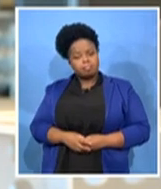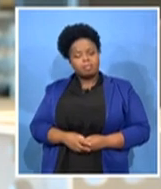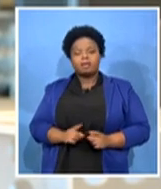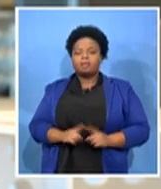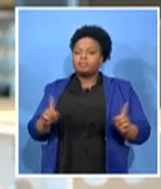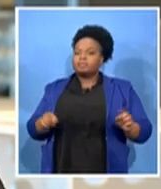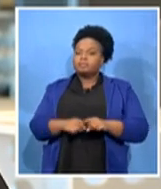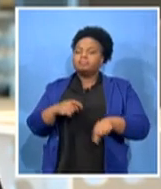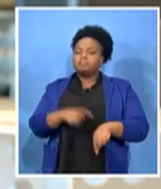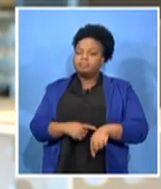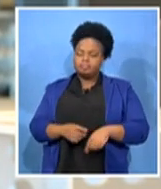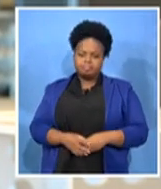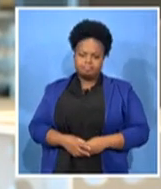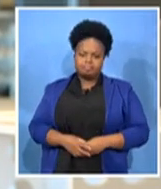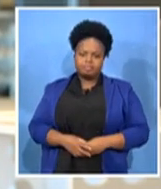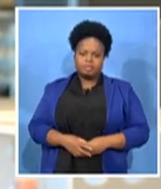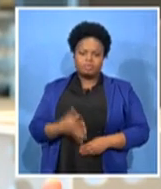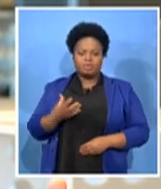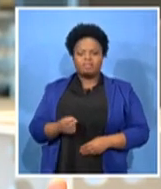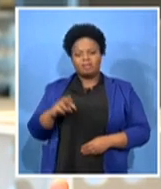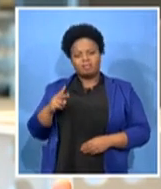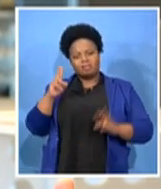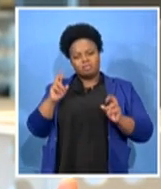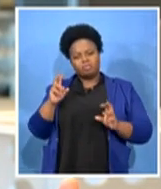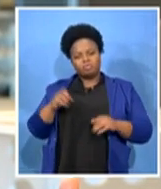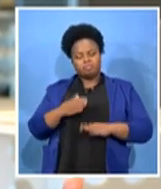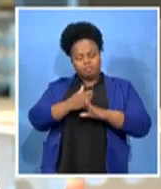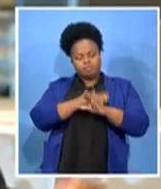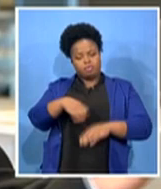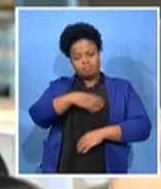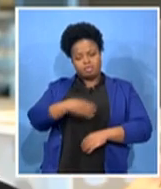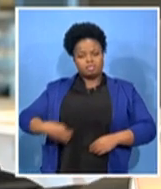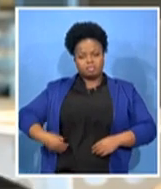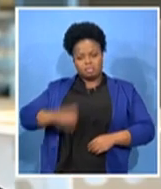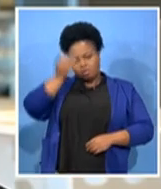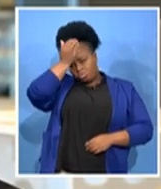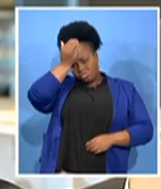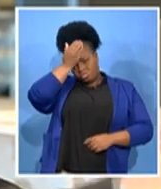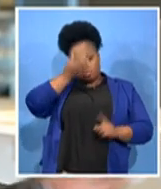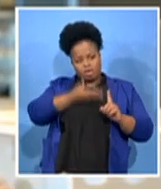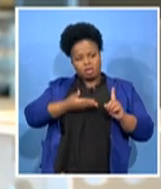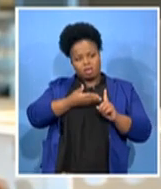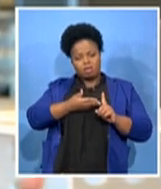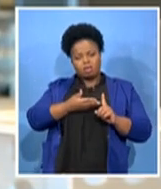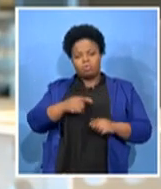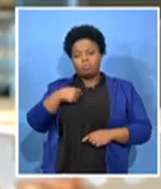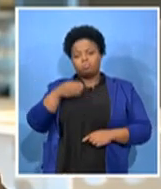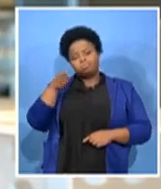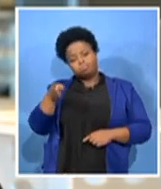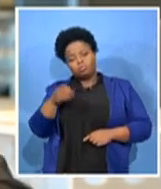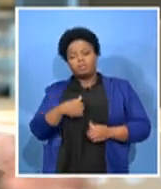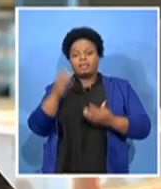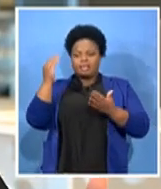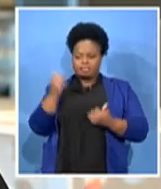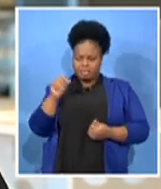of the former president as well, who is also expected to appear before the commission, and we